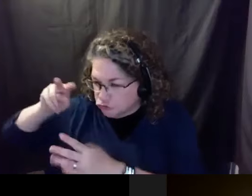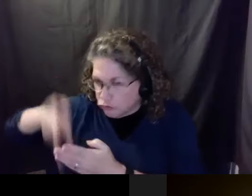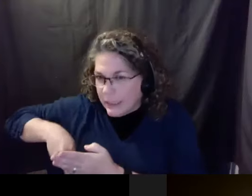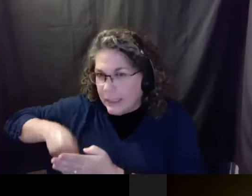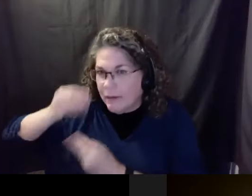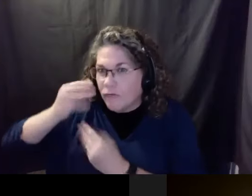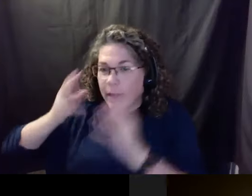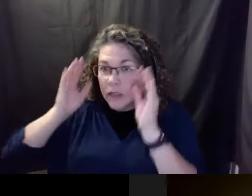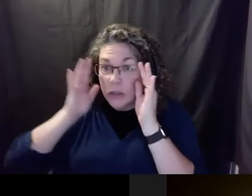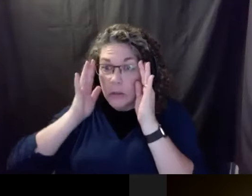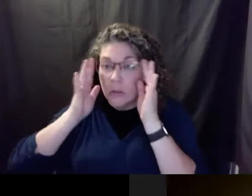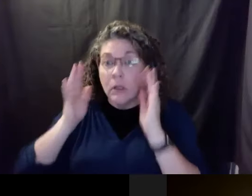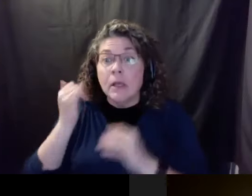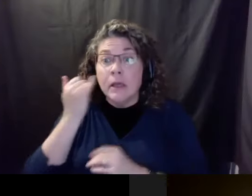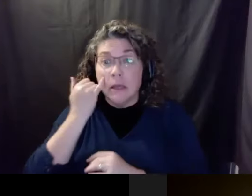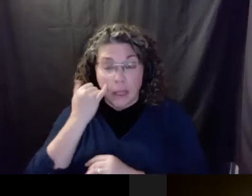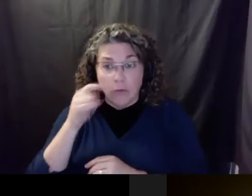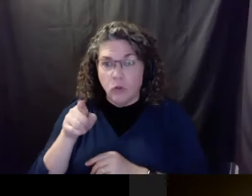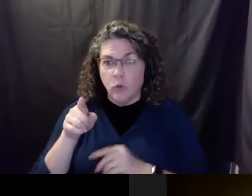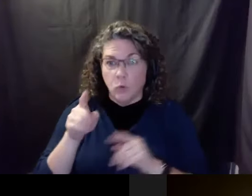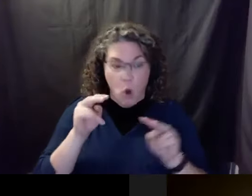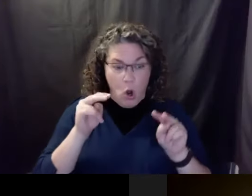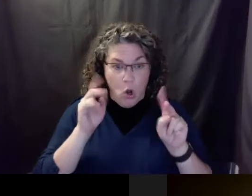you go to the